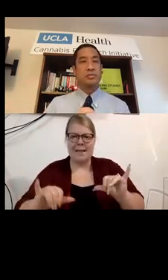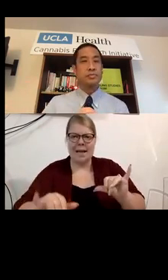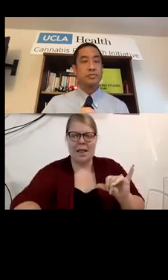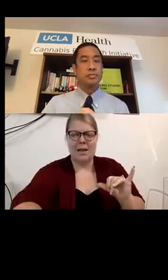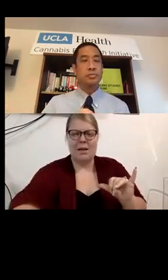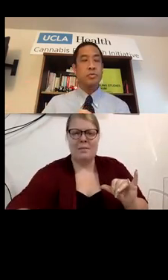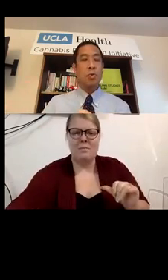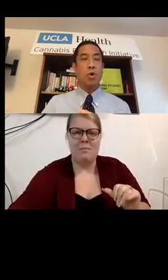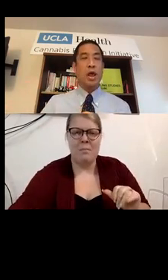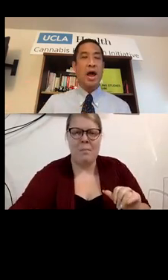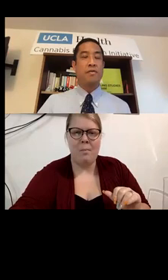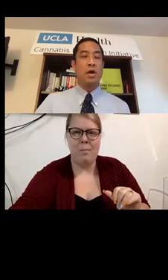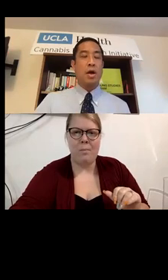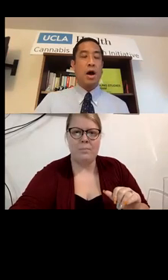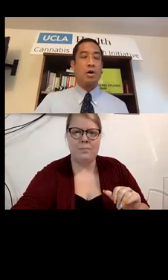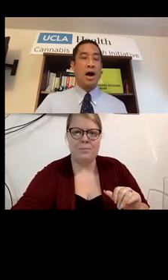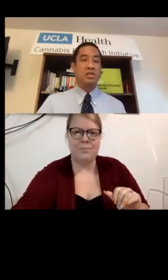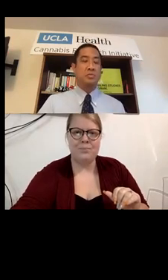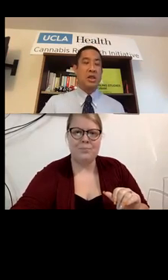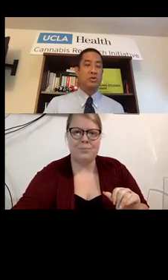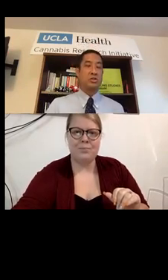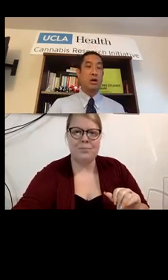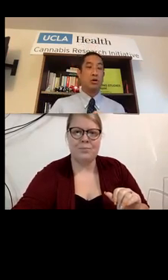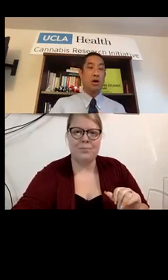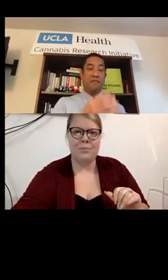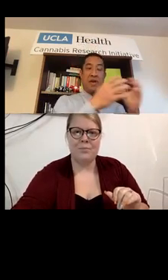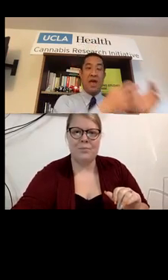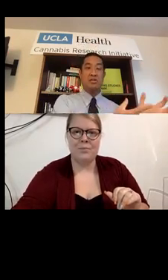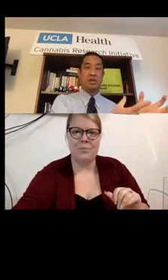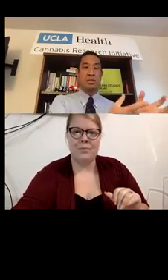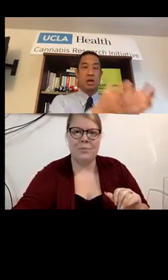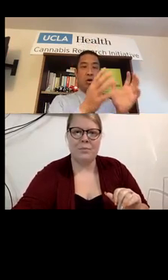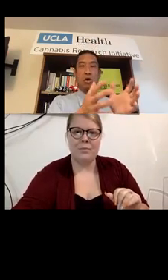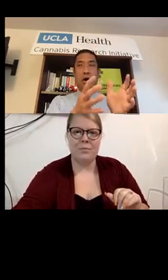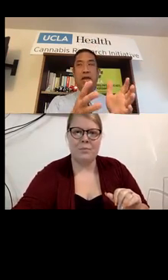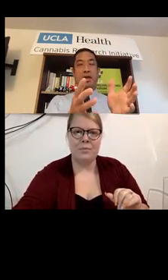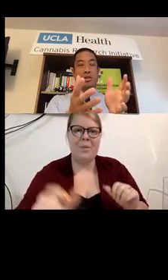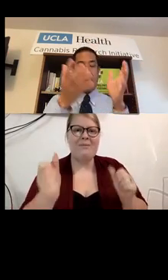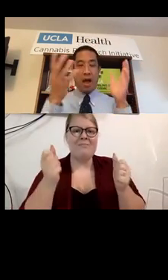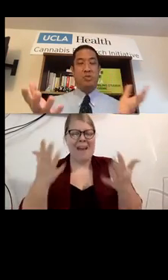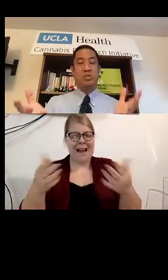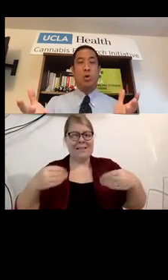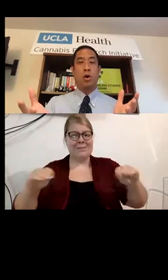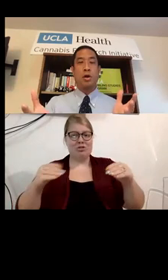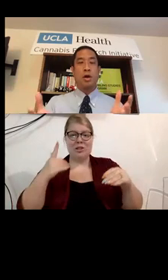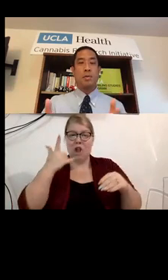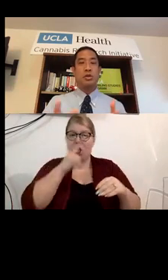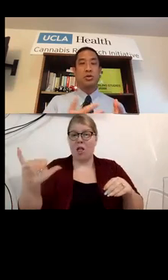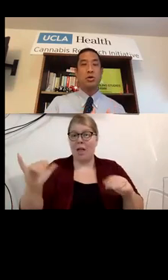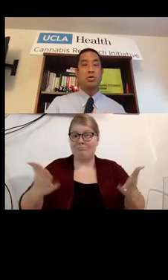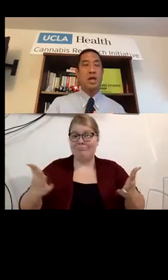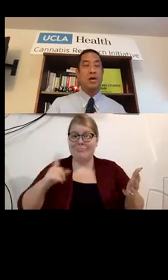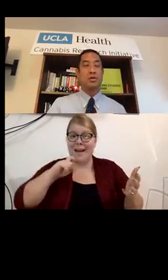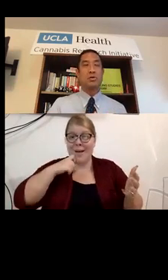side, where we have a lot of dispensaries that look fancy, that look like the Apple Store, but